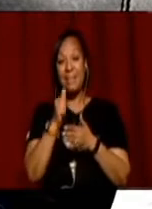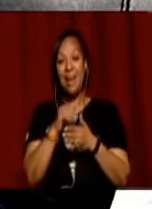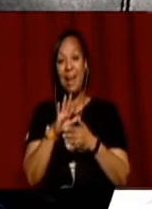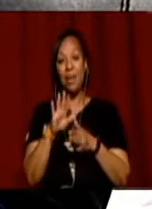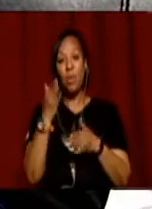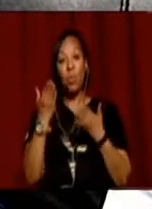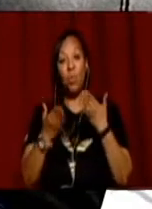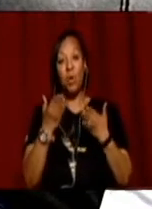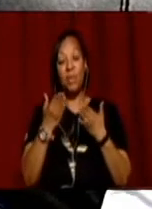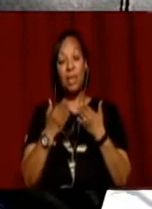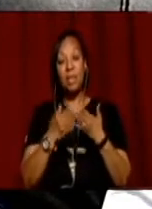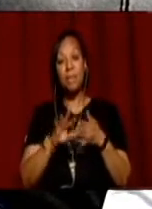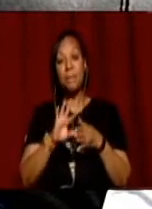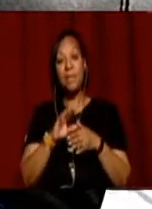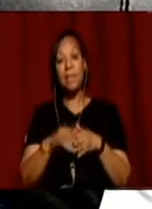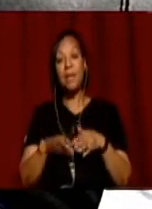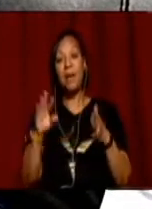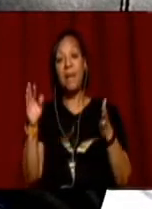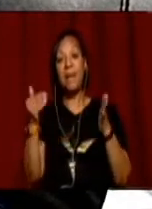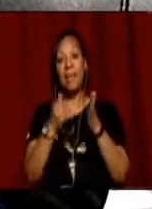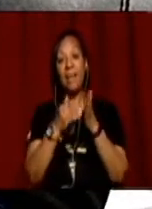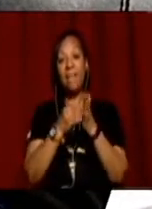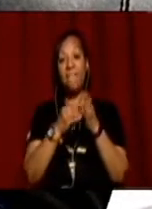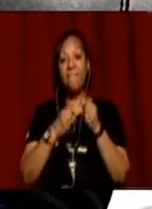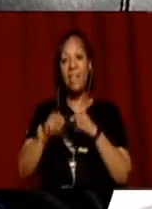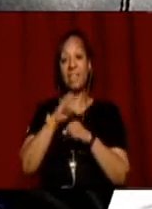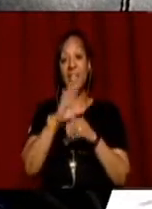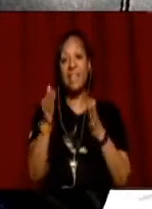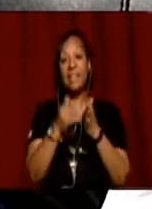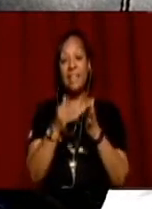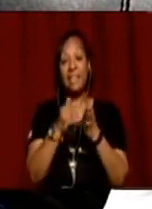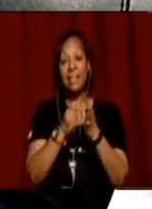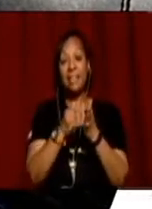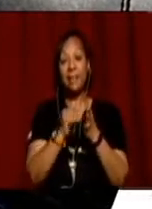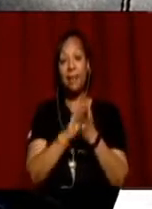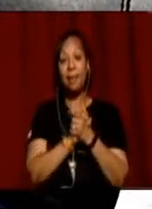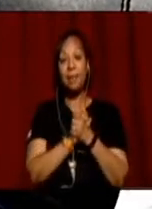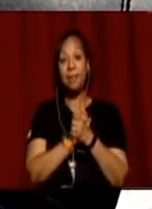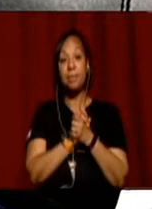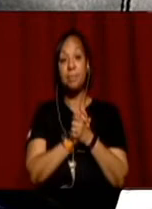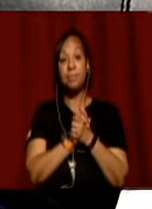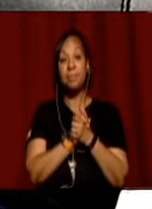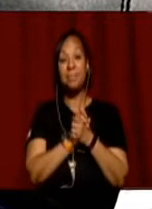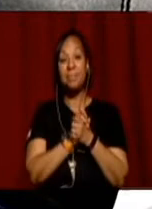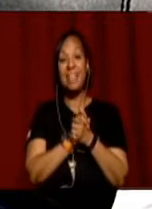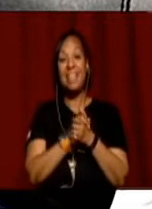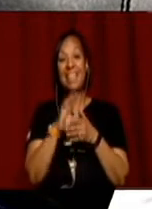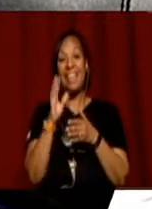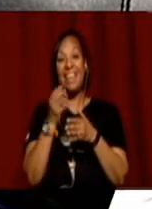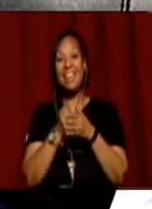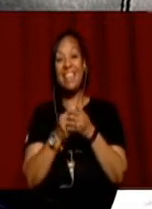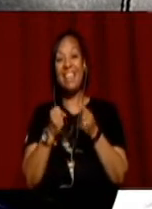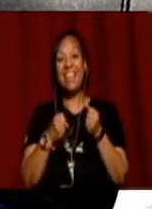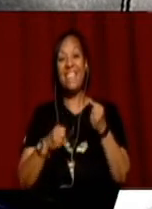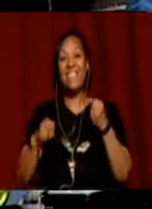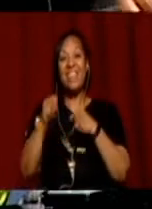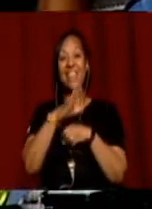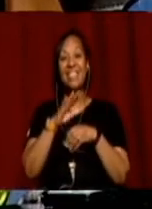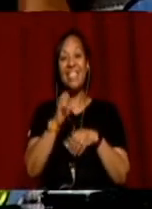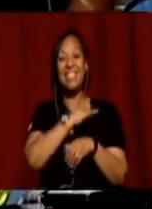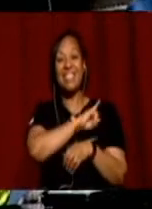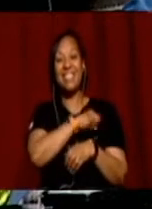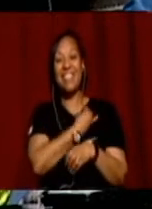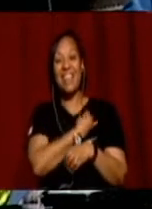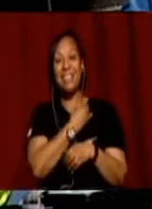on whether he can be reinfected. That's the other thing. Can he infect Jasmine right now? That's what I want to know. That's